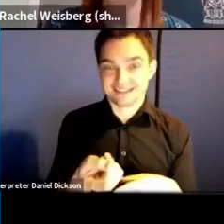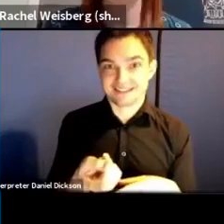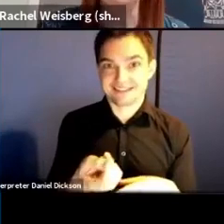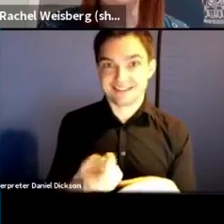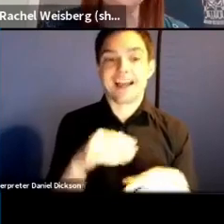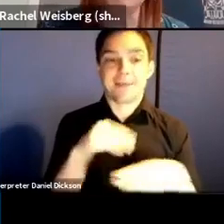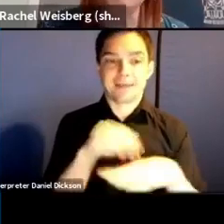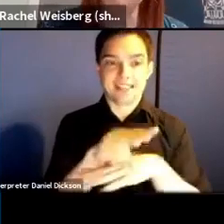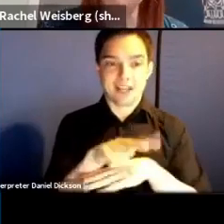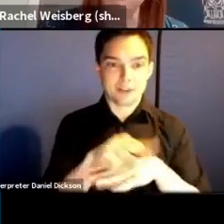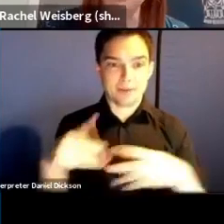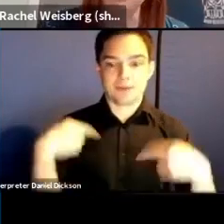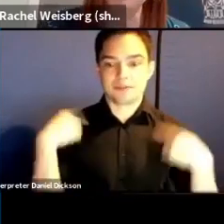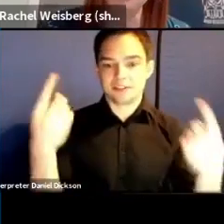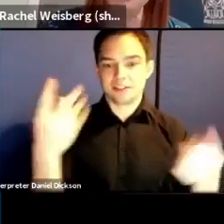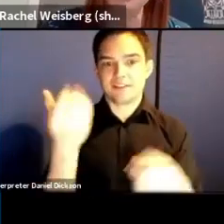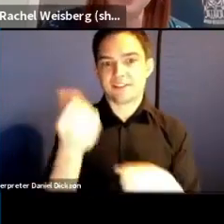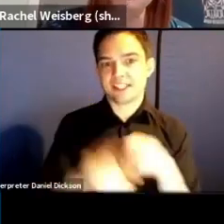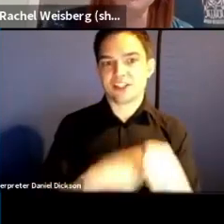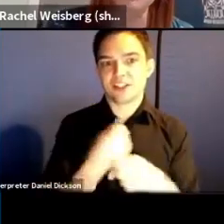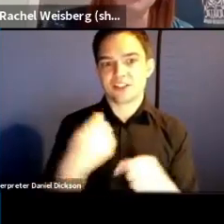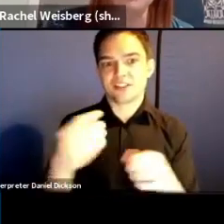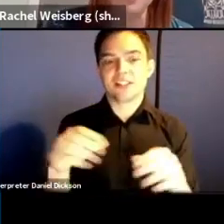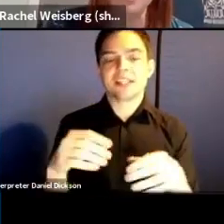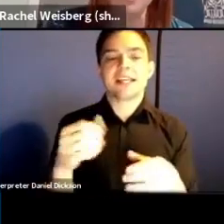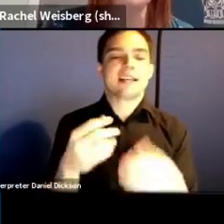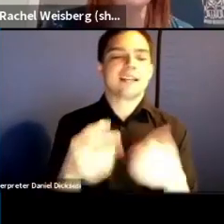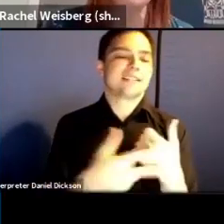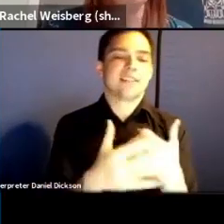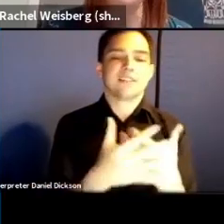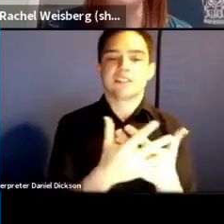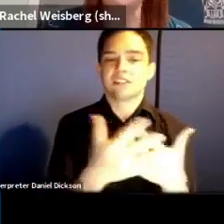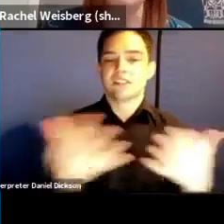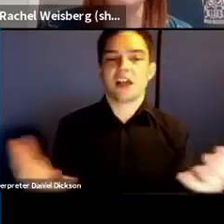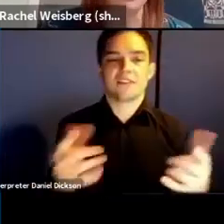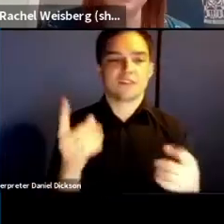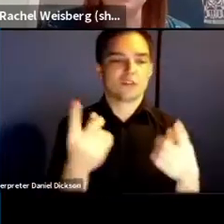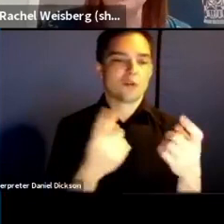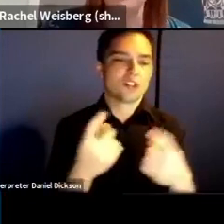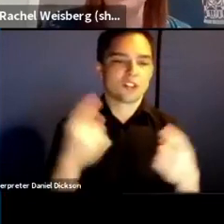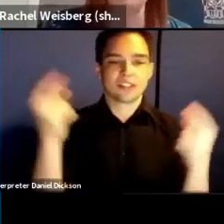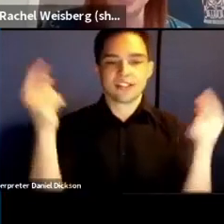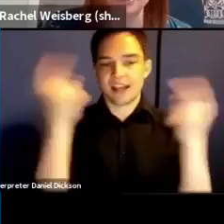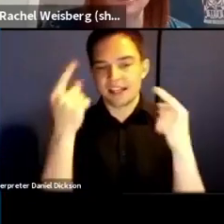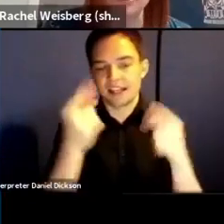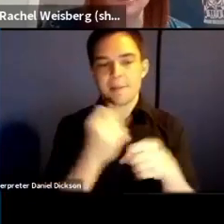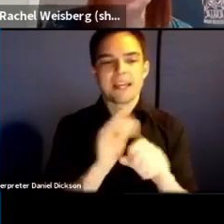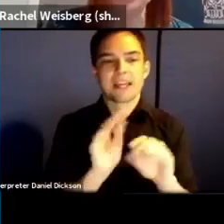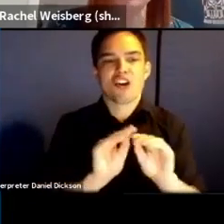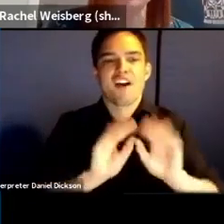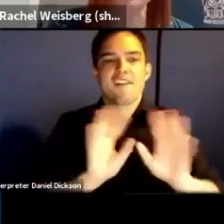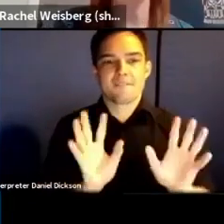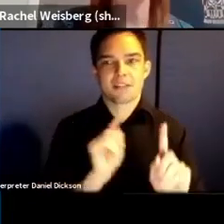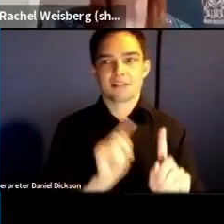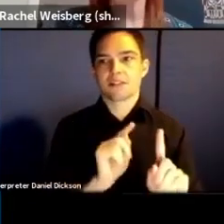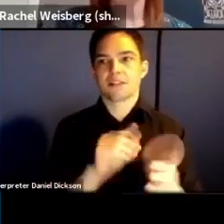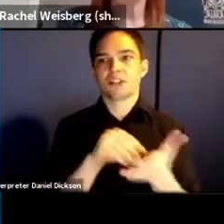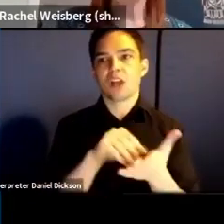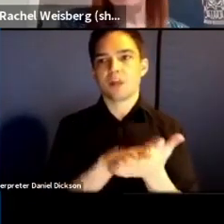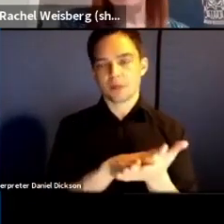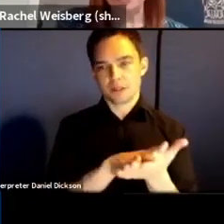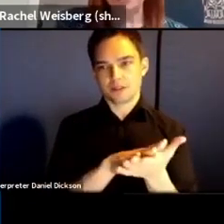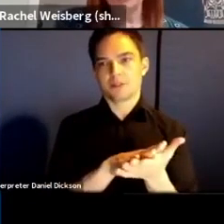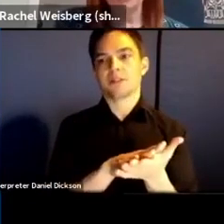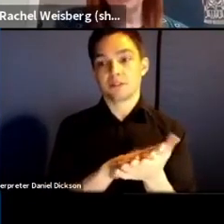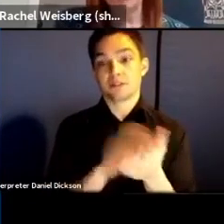people on this for 15 years, it really saves everybody a whole lot of questions and headaches. Make it as obvious as possible, document it.